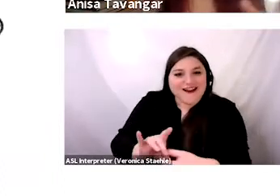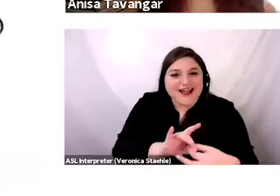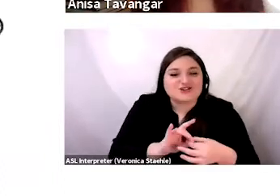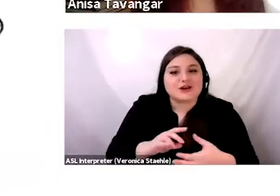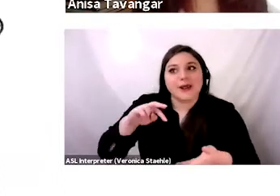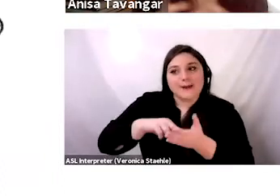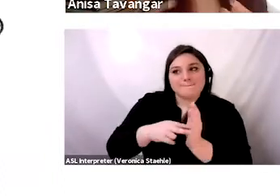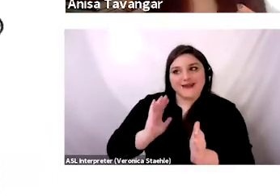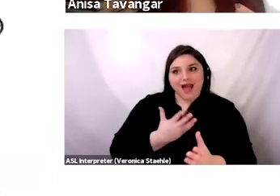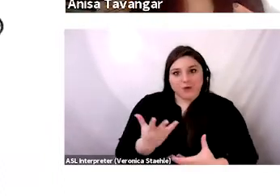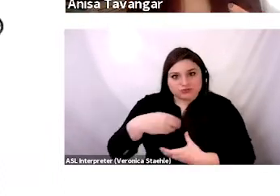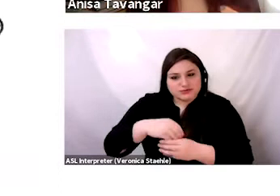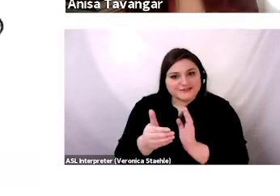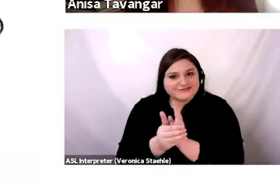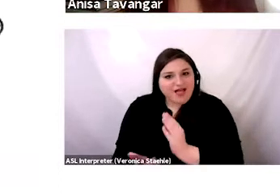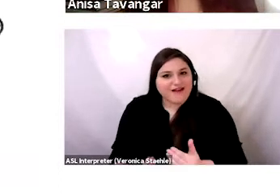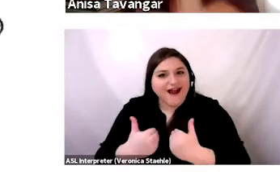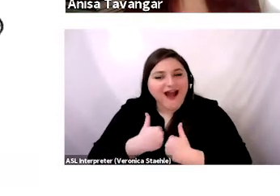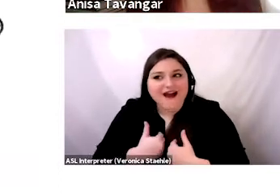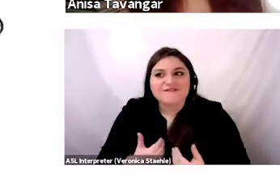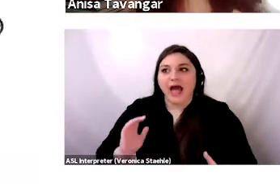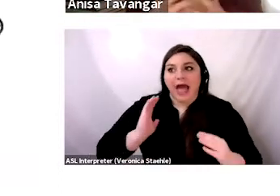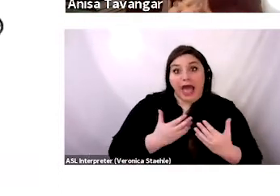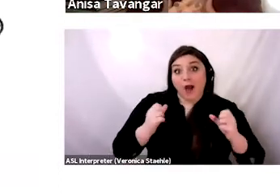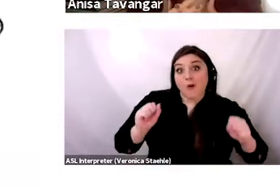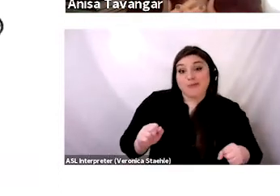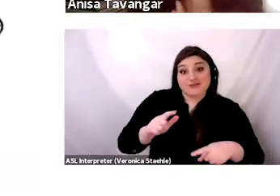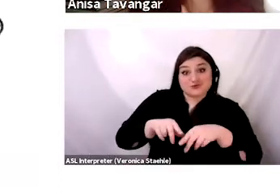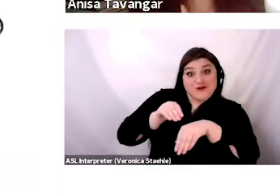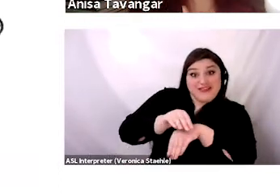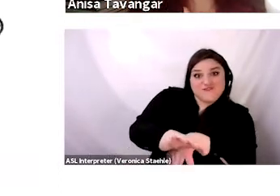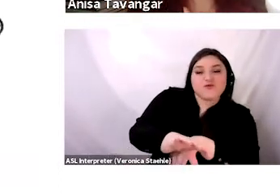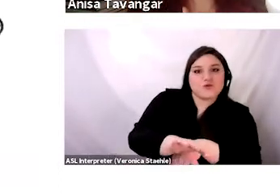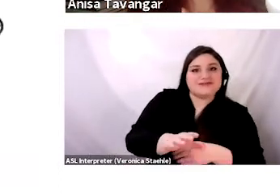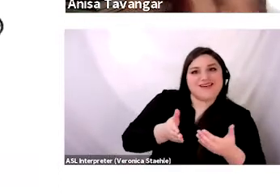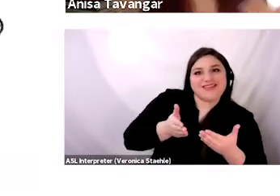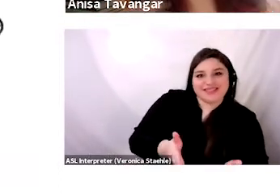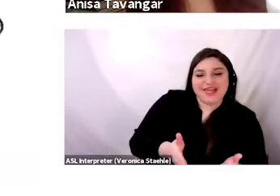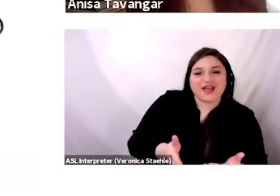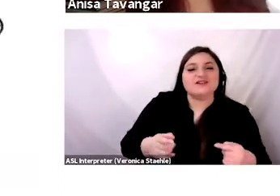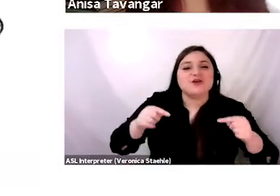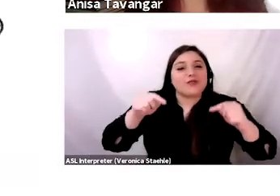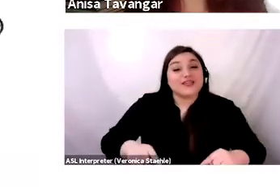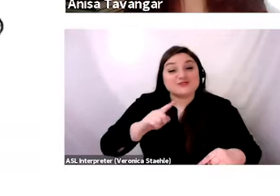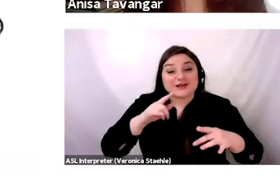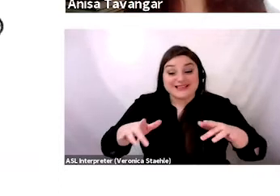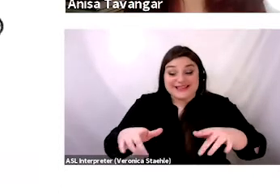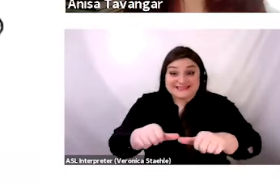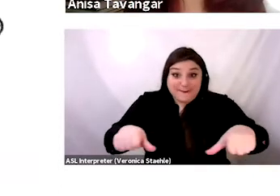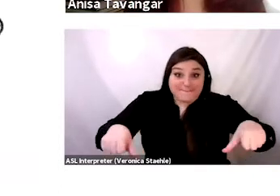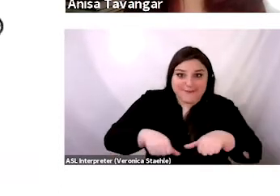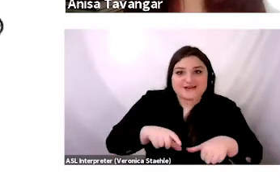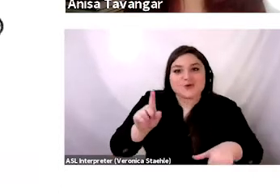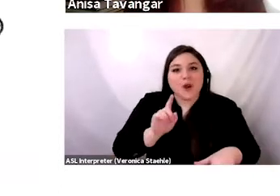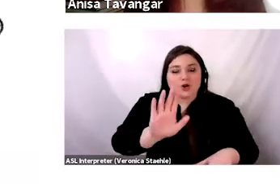how our personal talents, our spheres of influence, all of these things come together, and if you wear clothing, this is